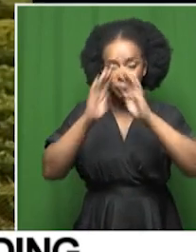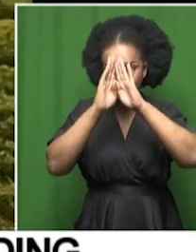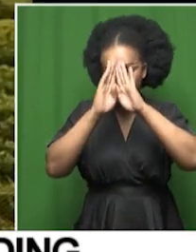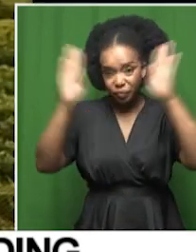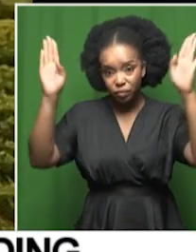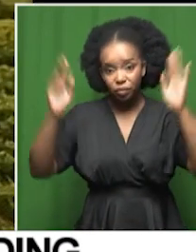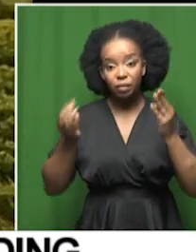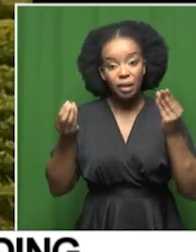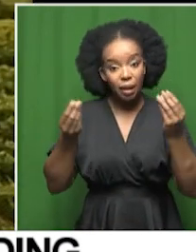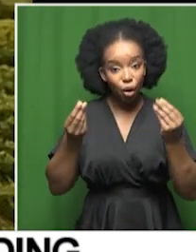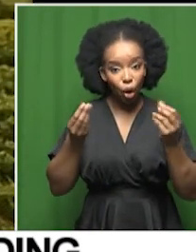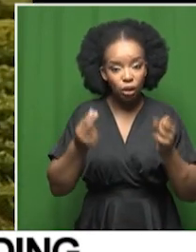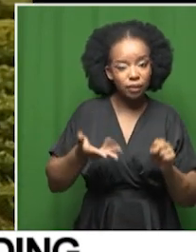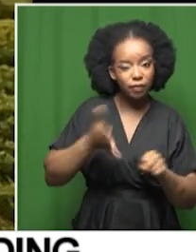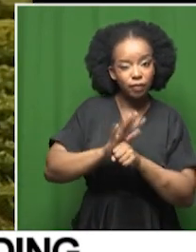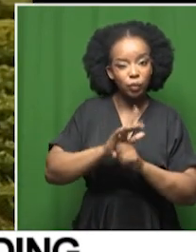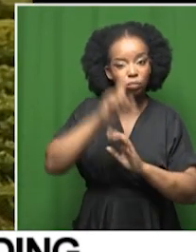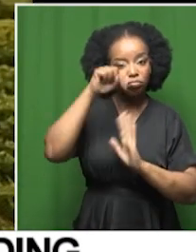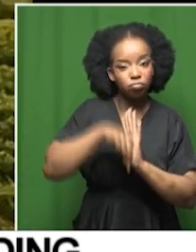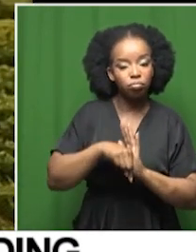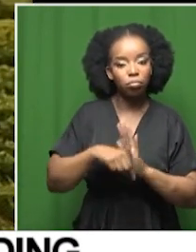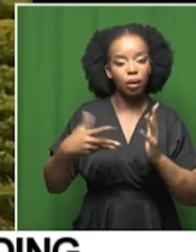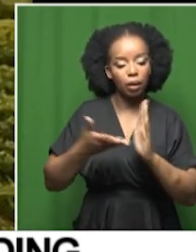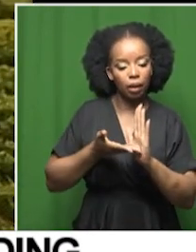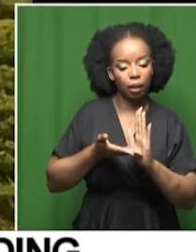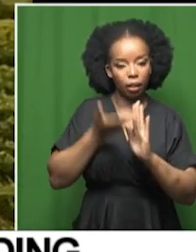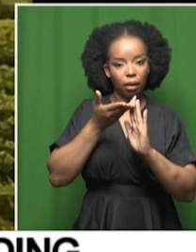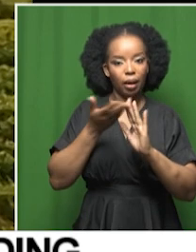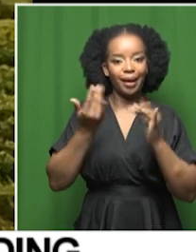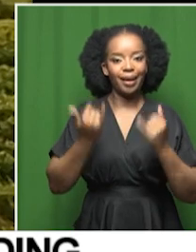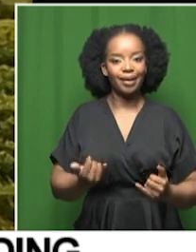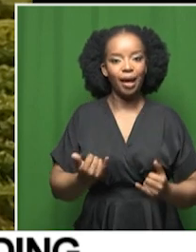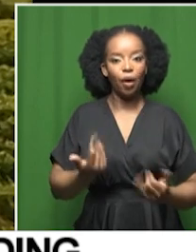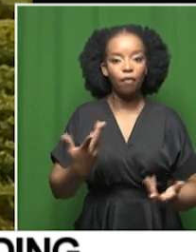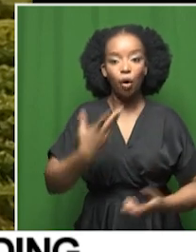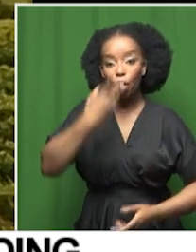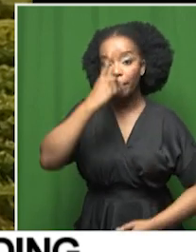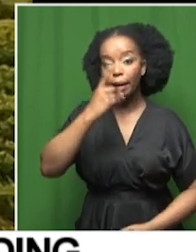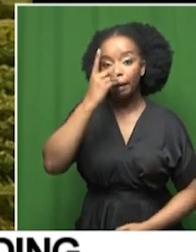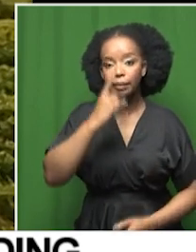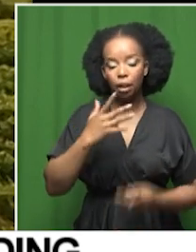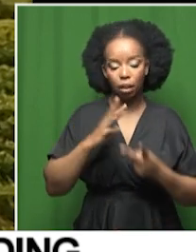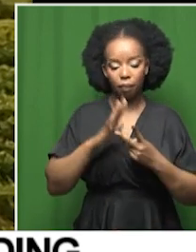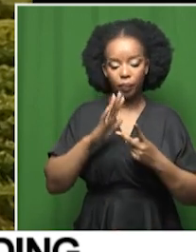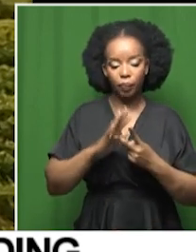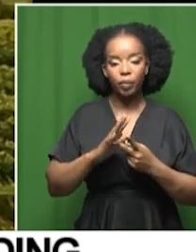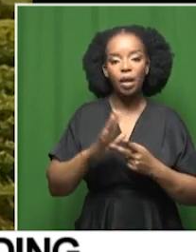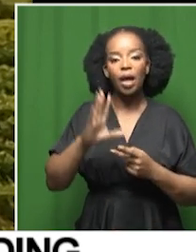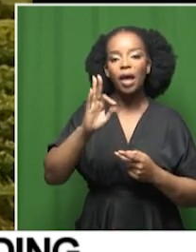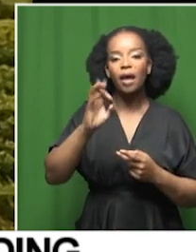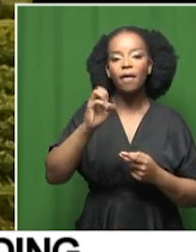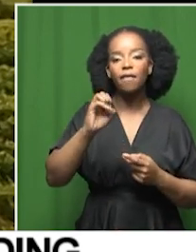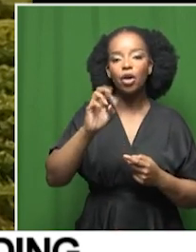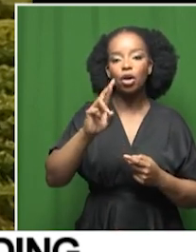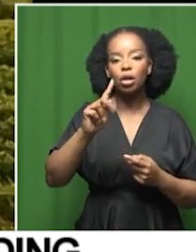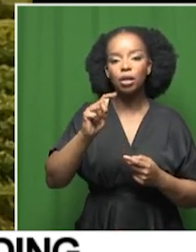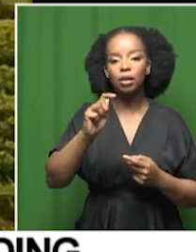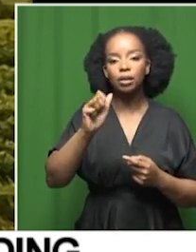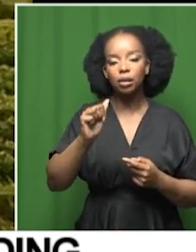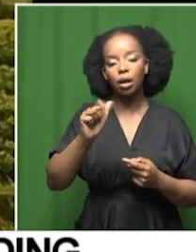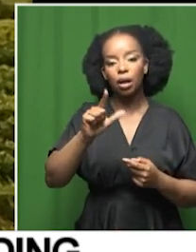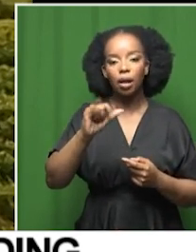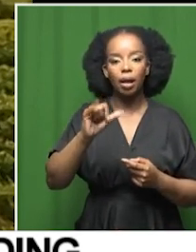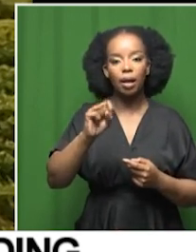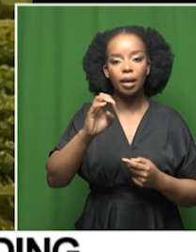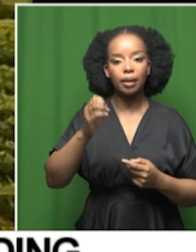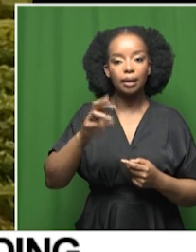actually the full costs of the increased inputs, not just electricity, but the increased diesel costs, increased fertilizer costs, everything that we've seen in the last couple of years